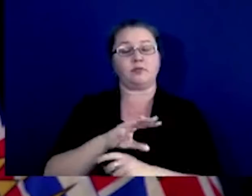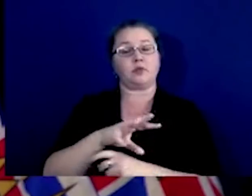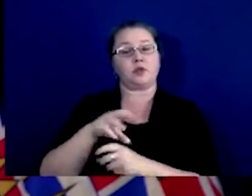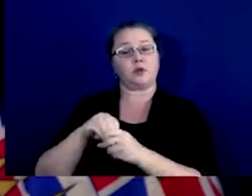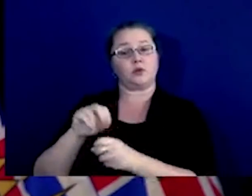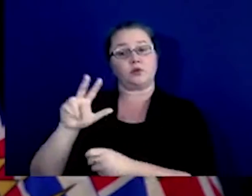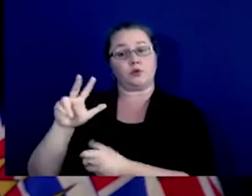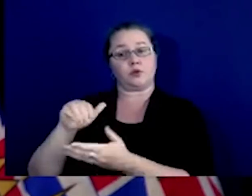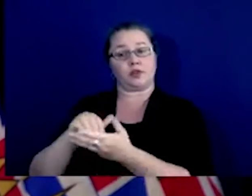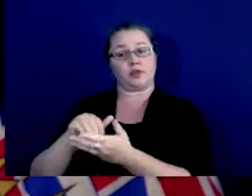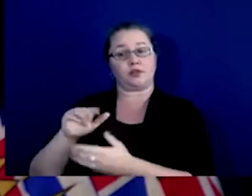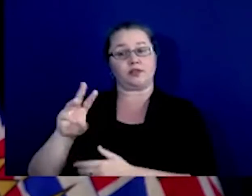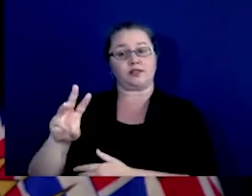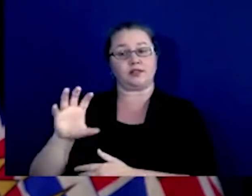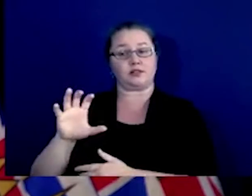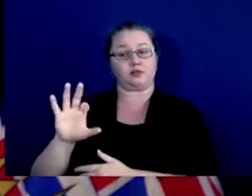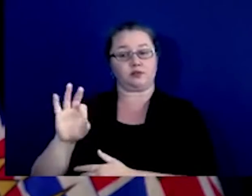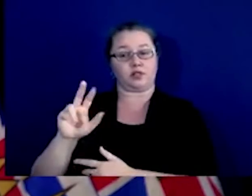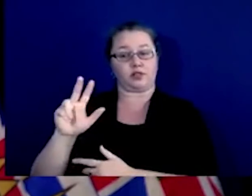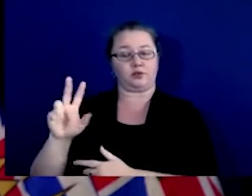Canada. We have